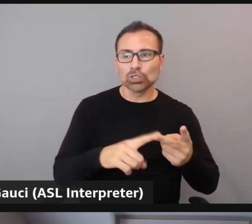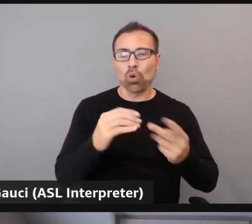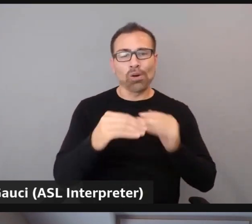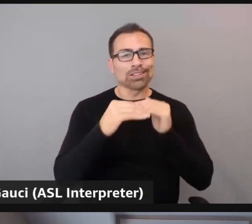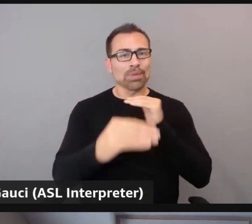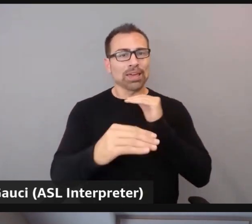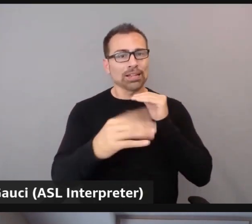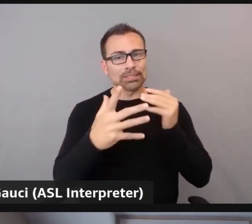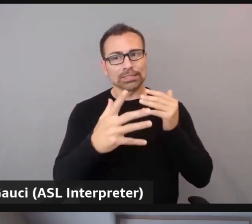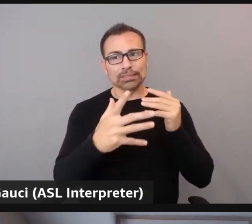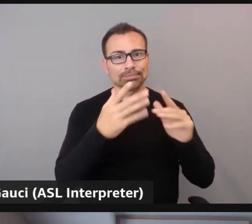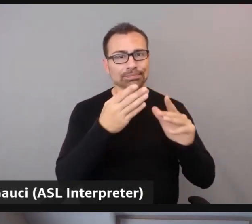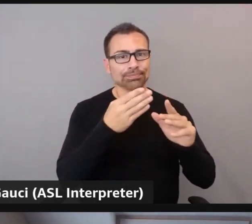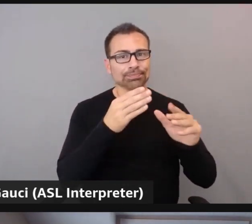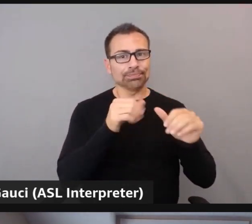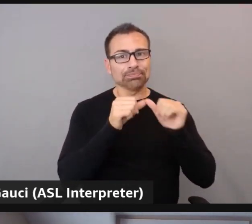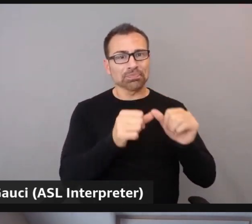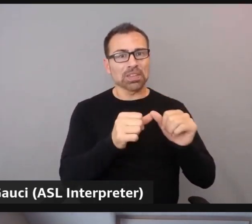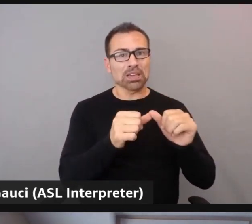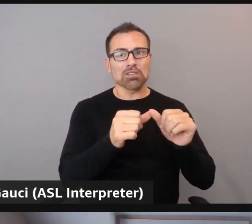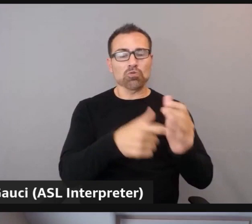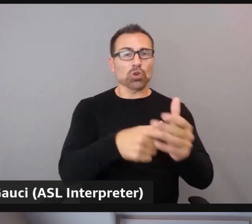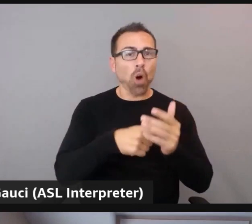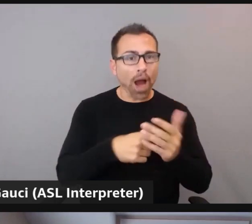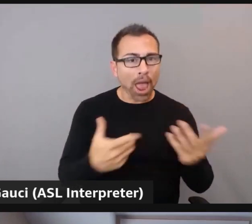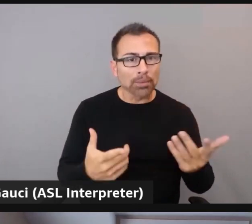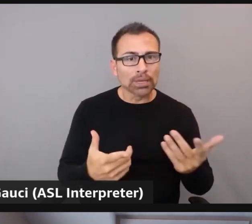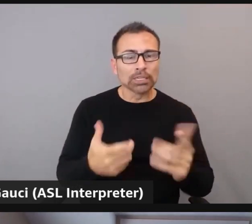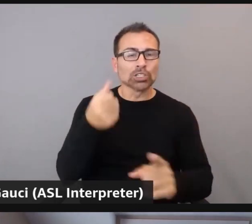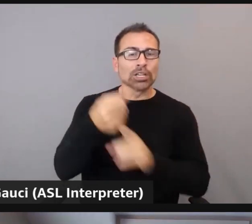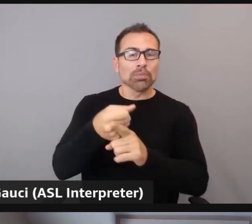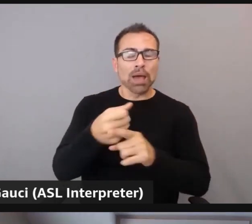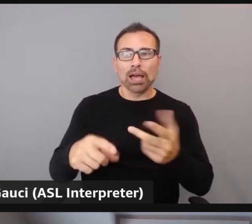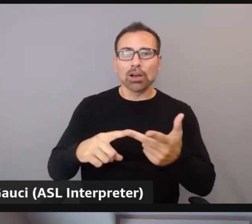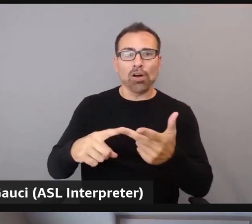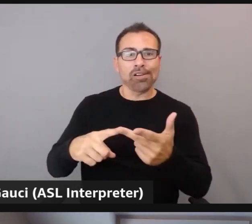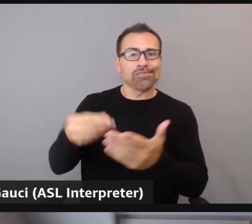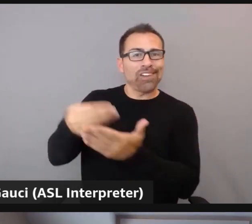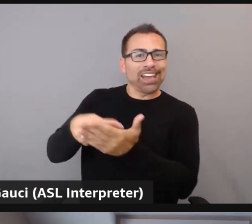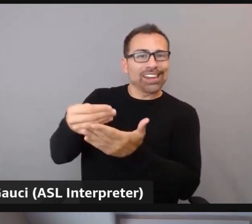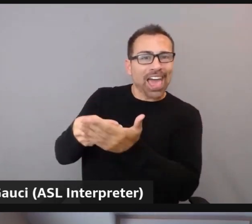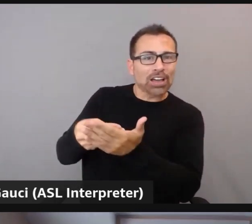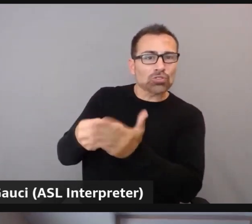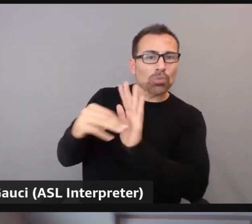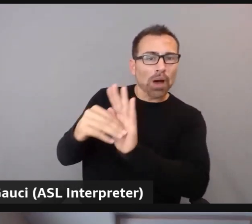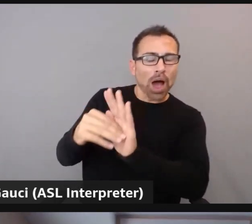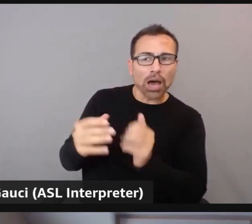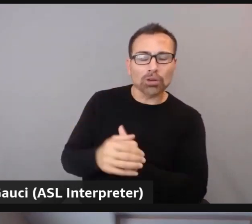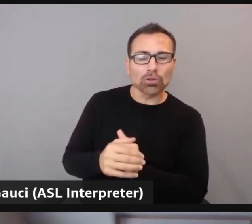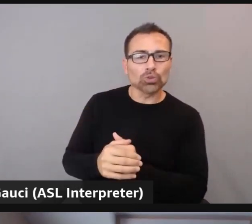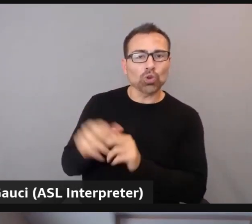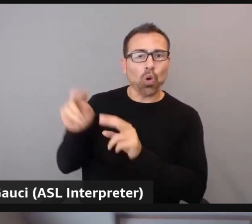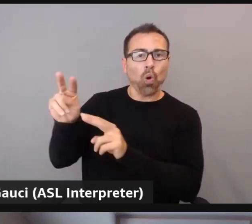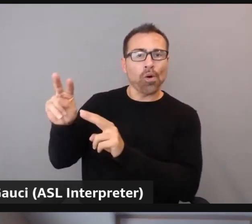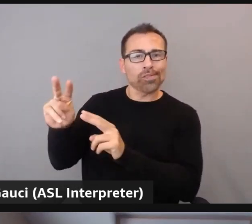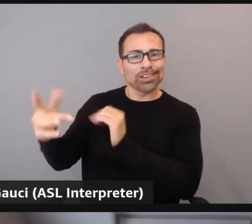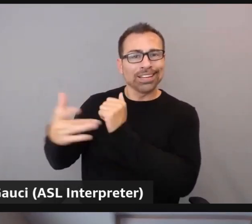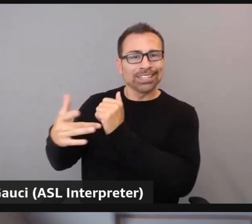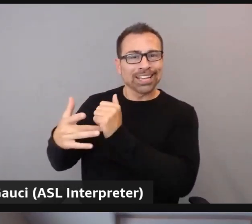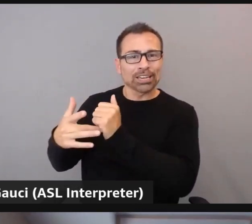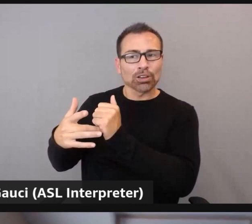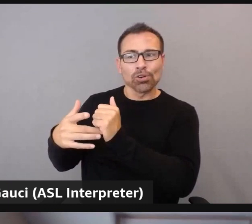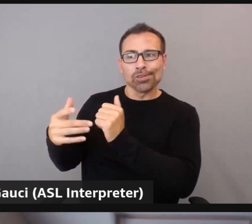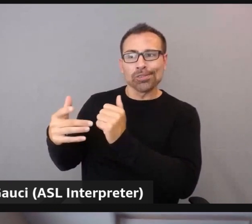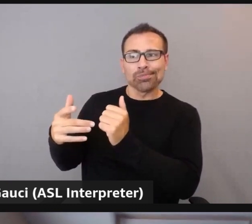common initiatives. So if it's financial models, or looking at technical properties of a material